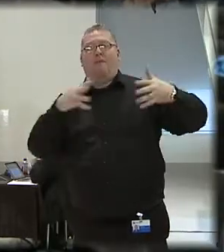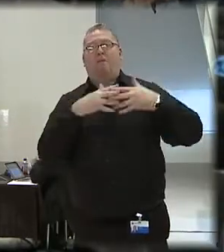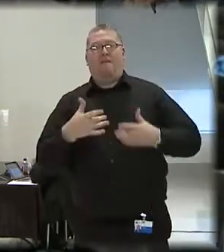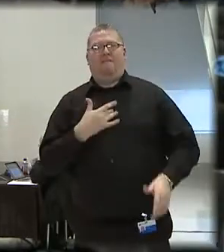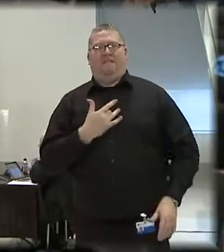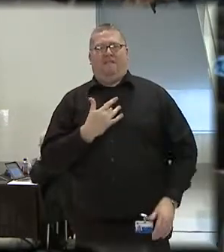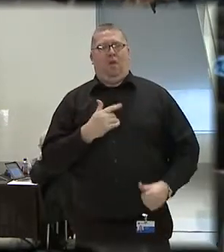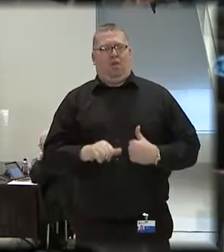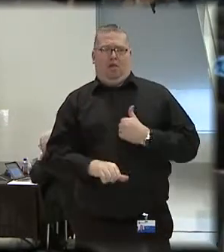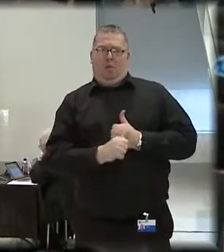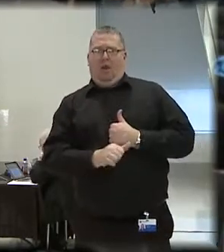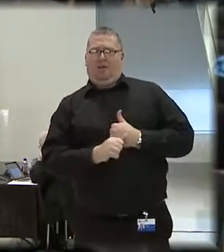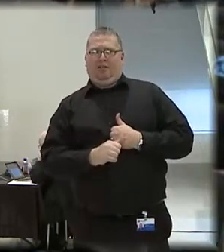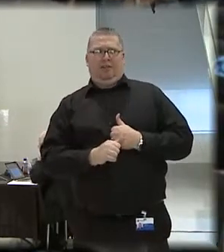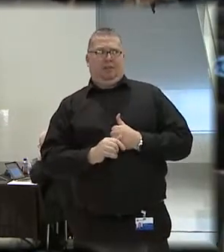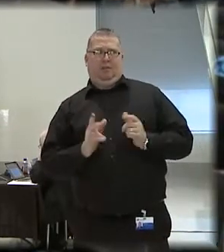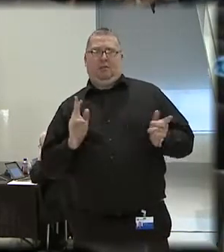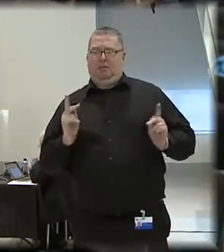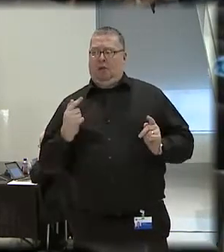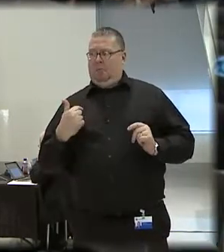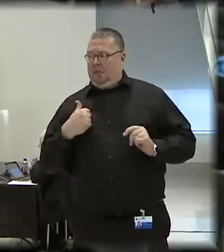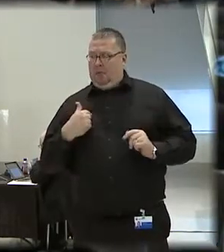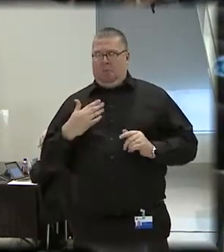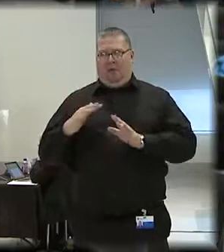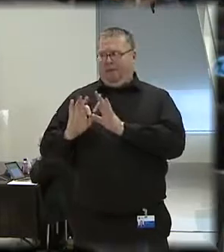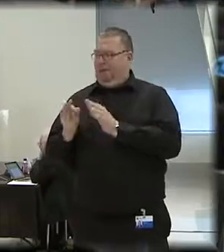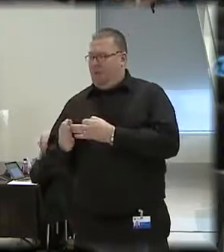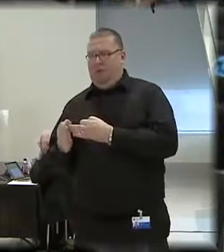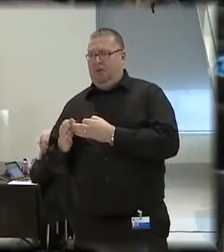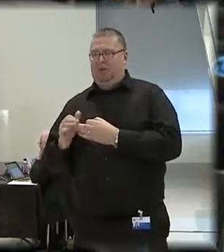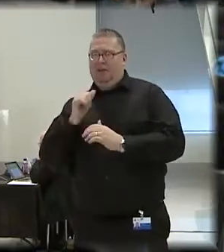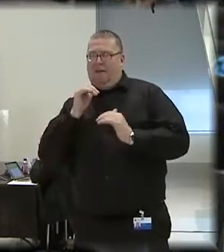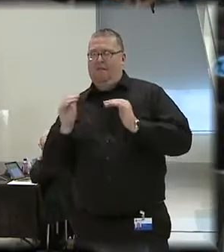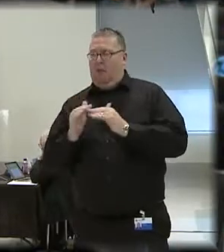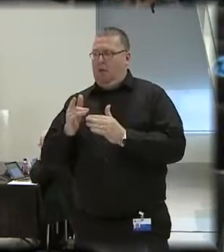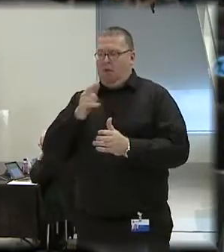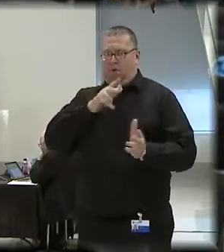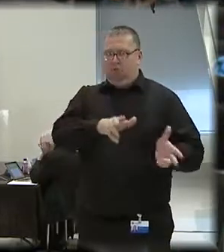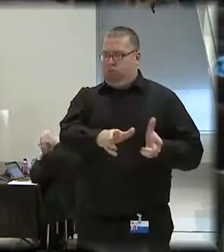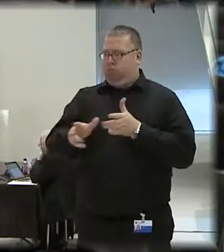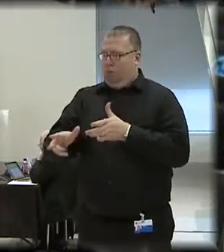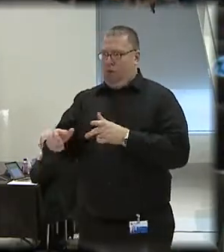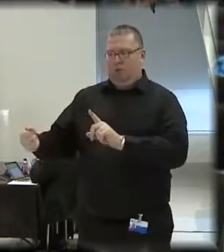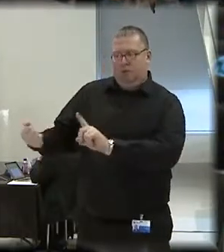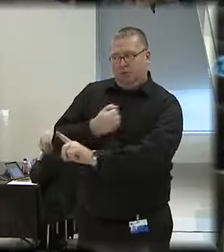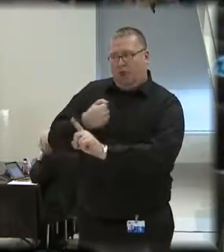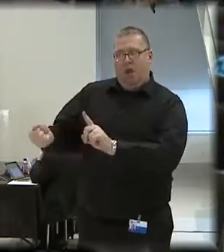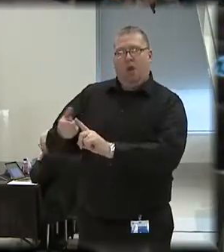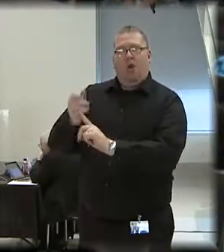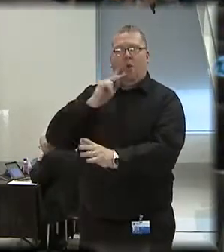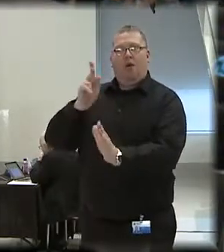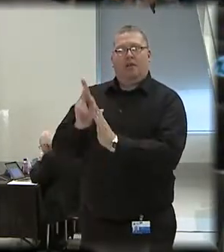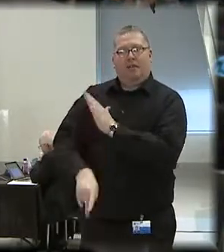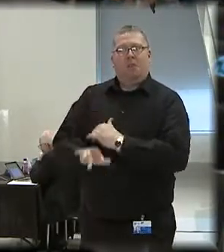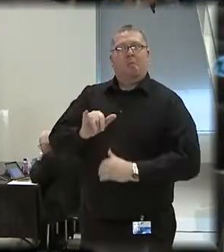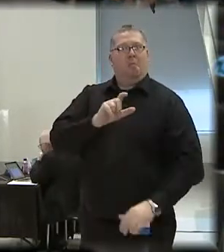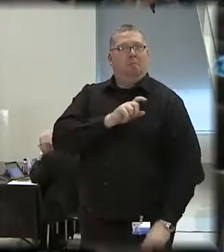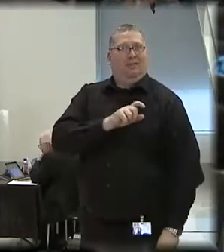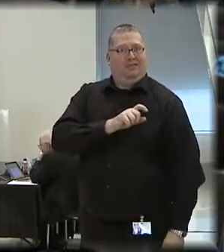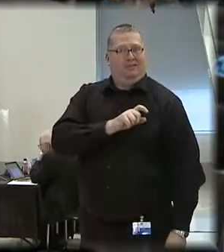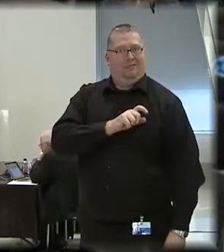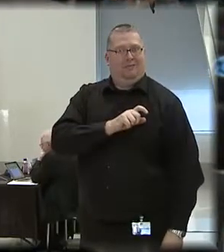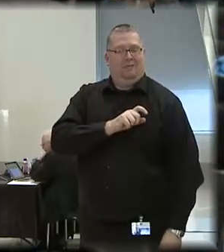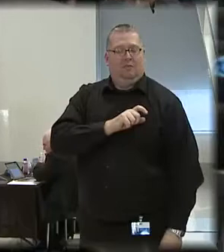threat that they or one of their loved ones will be unjustly stopped, assaulted, or killed by law enforcement.